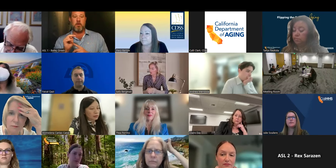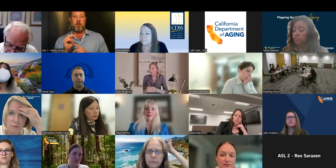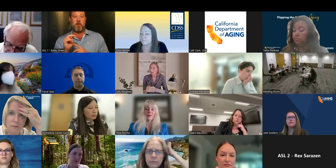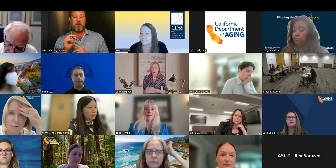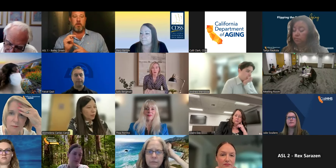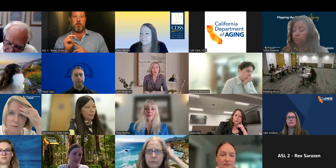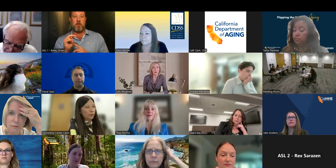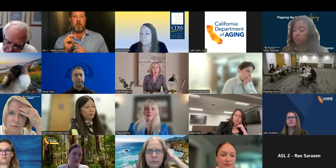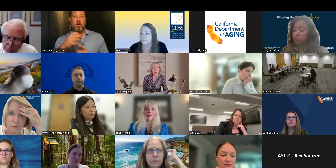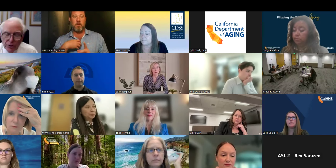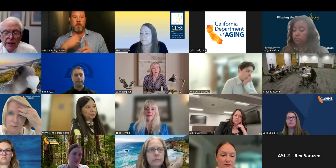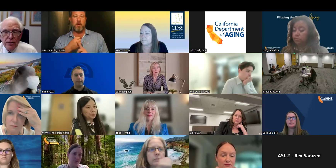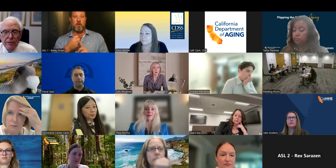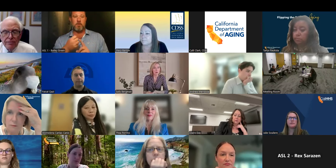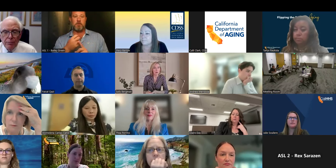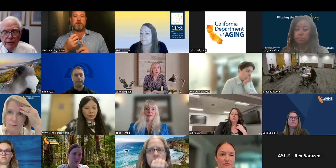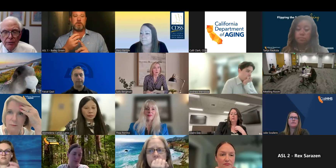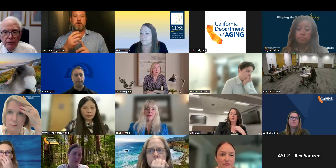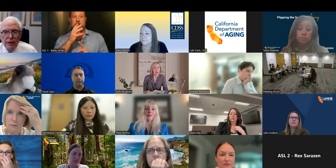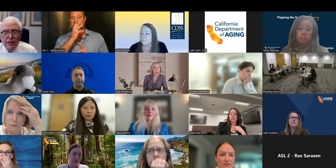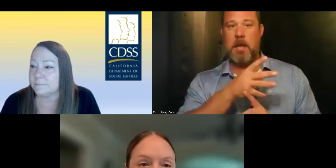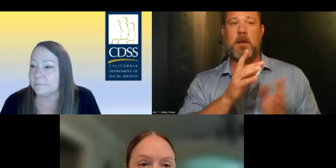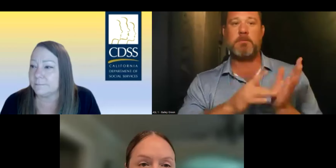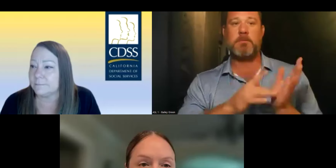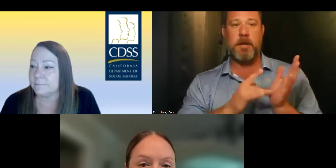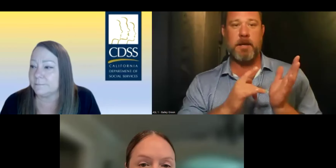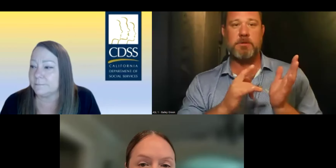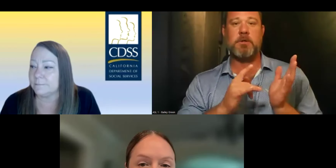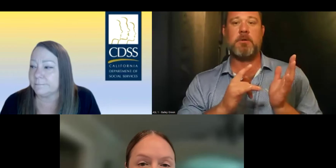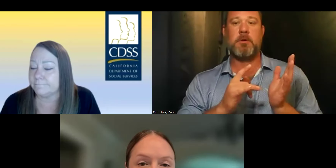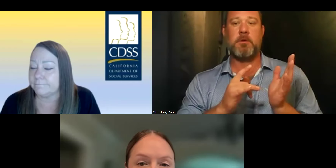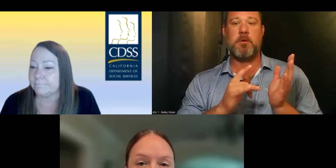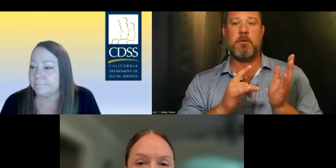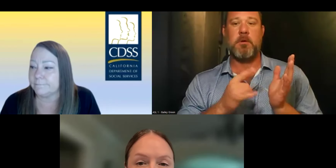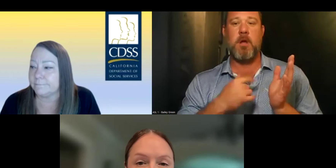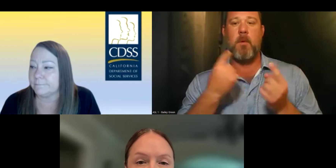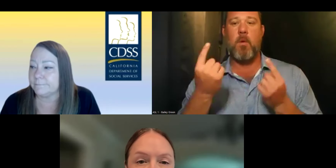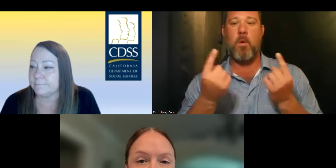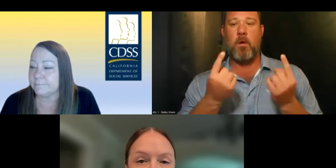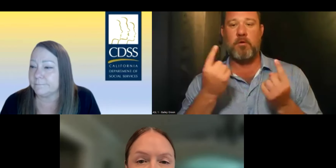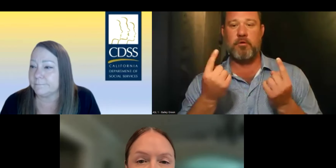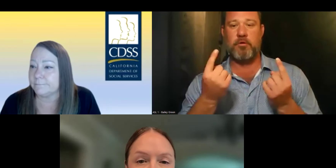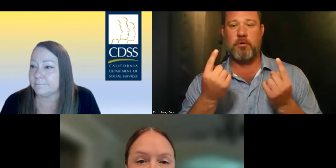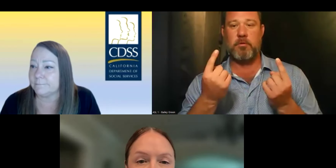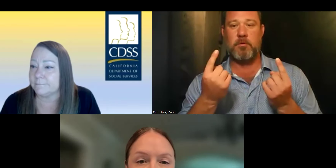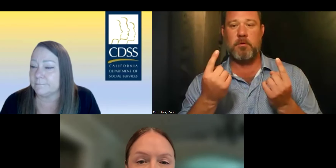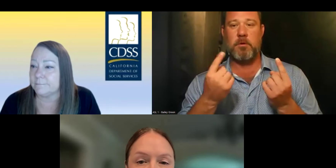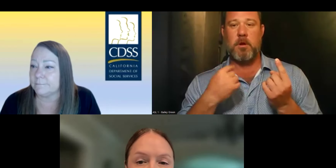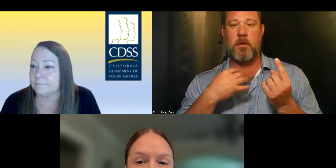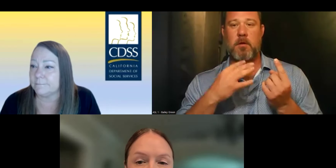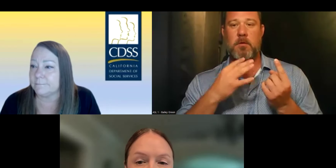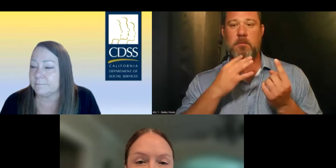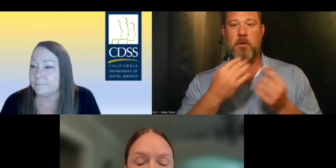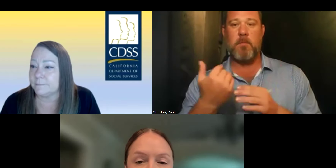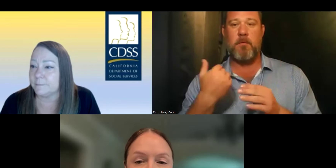Complaints about abuse, neglect, and exploitation being relatively common. I'm wondering, and I've spoken, I think,